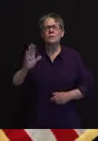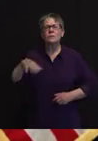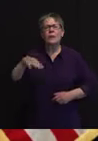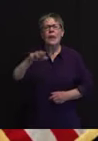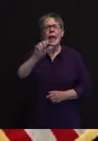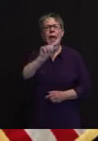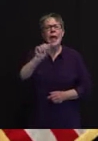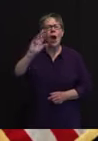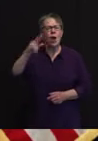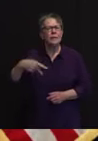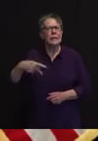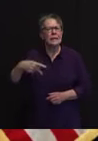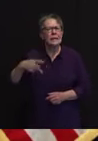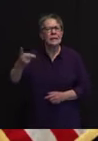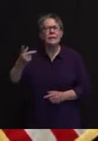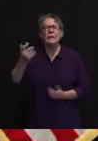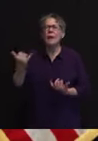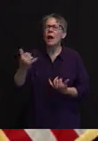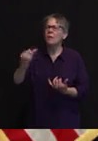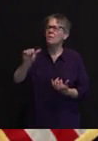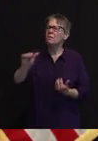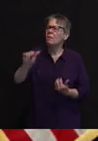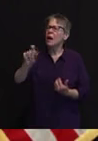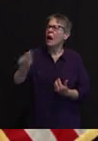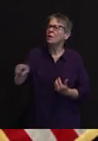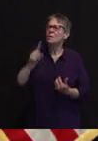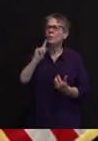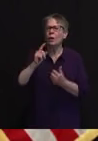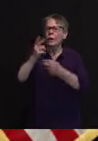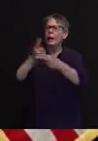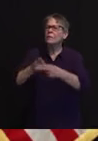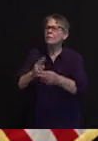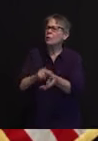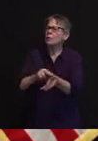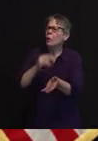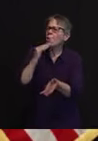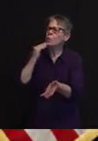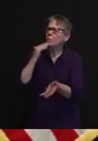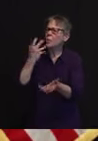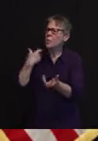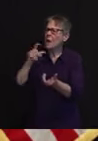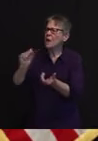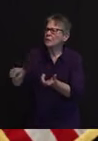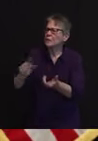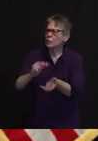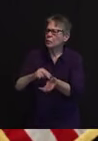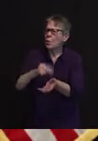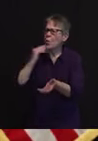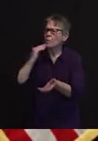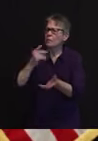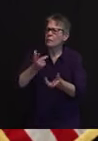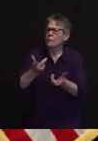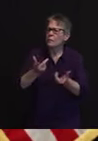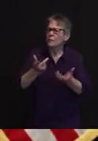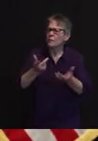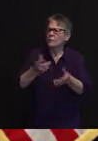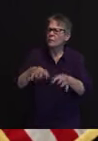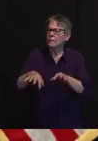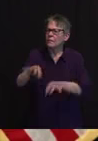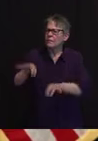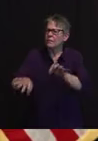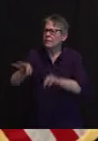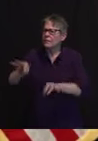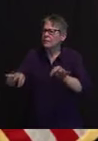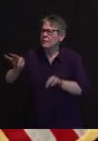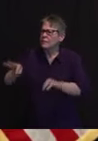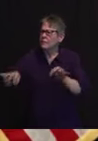about the Paramus Veterans Home, where there were dozens of dead, and now they've got federal involvement from the VA. Will you publicly be releasing names